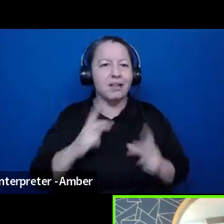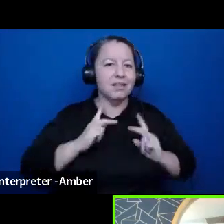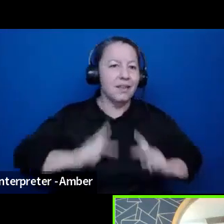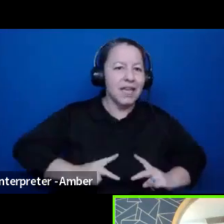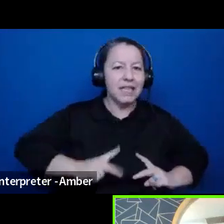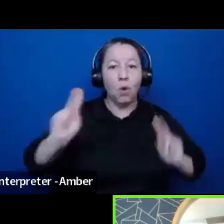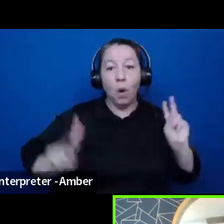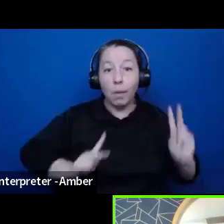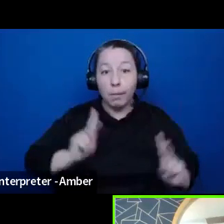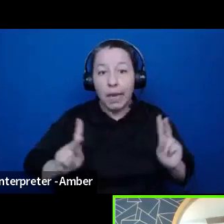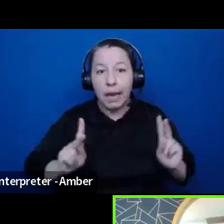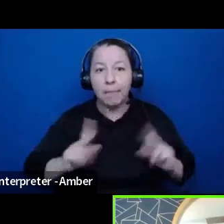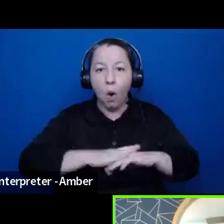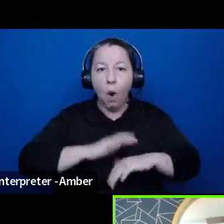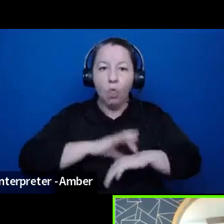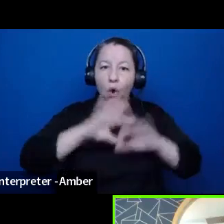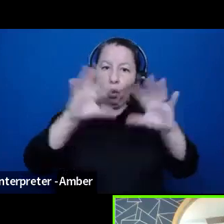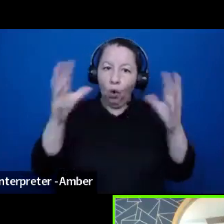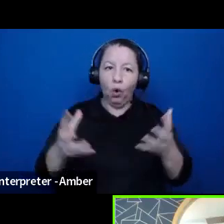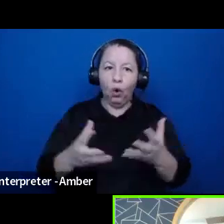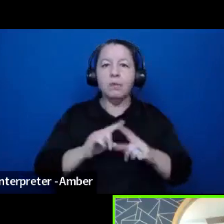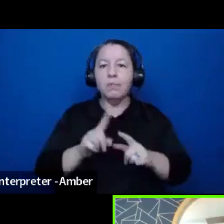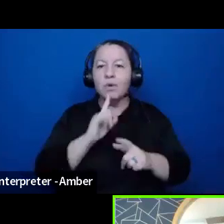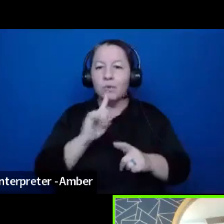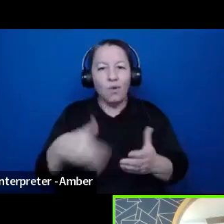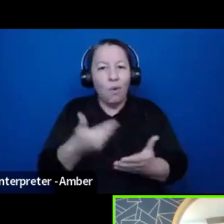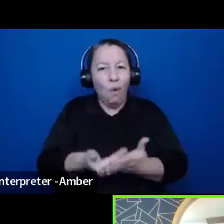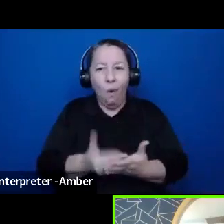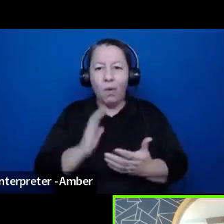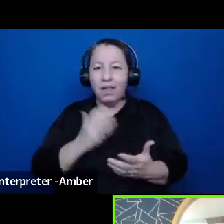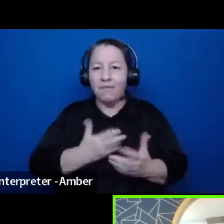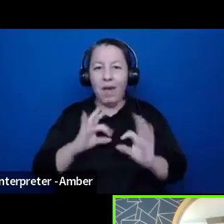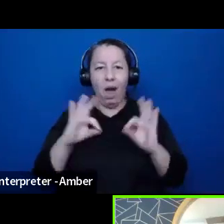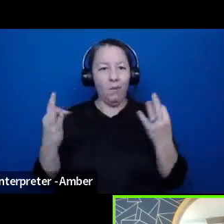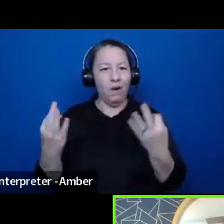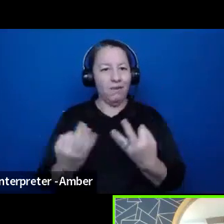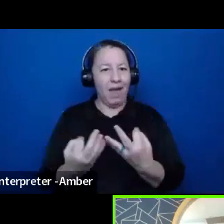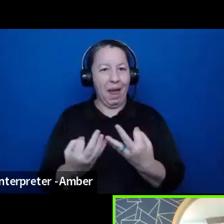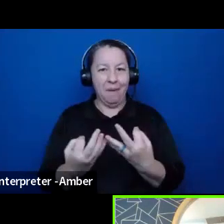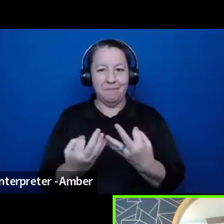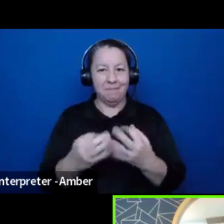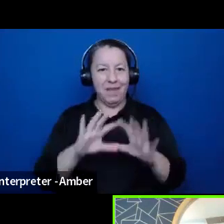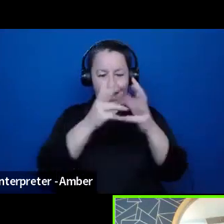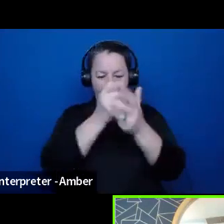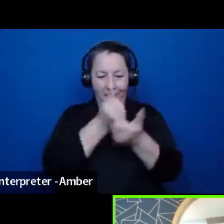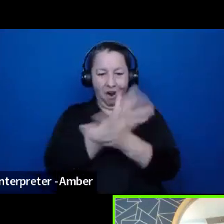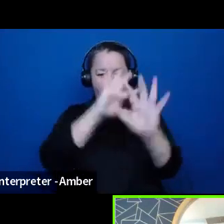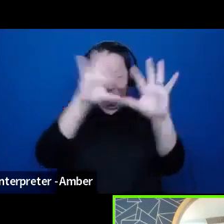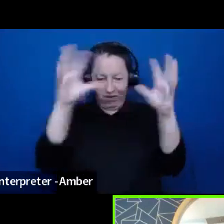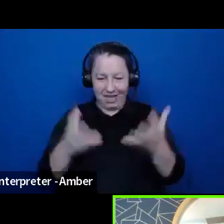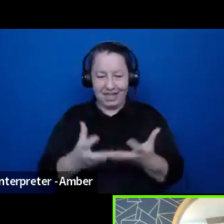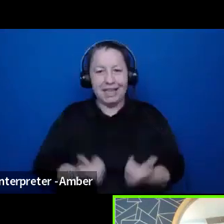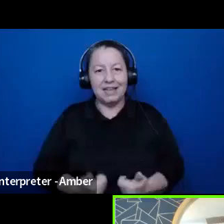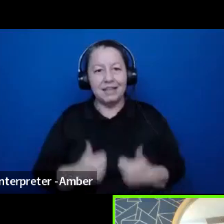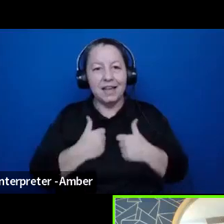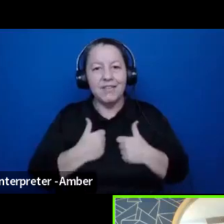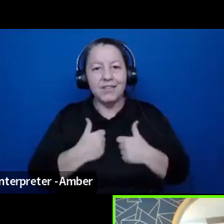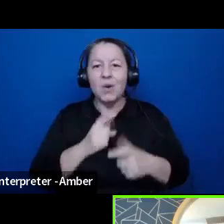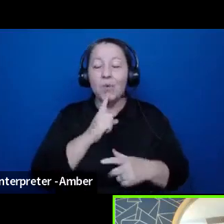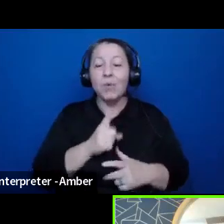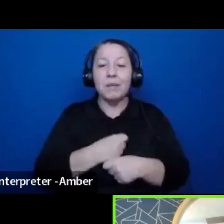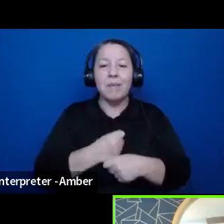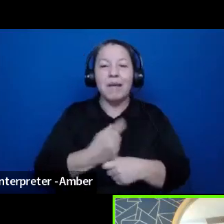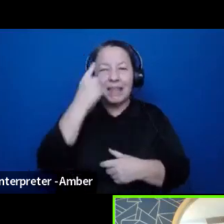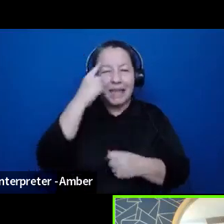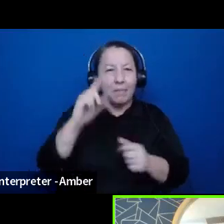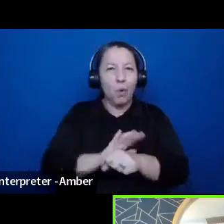beings, but it's all of our relatives, which then makes me think about the whole notion of that's connected to